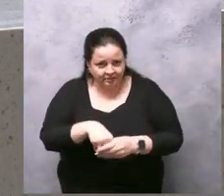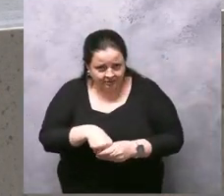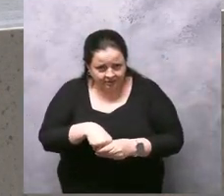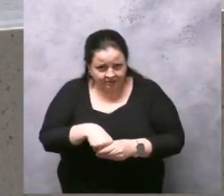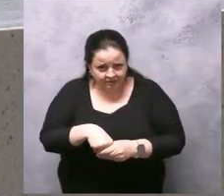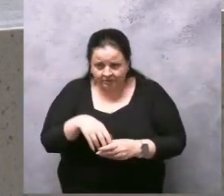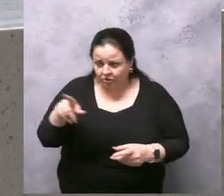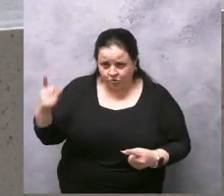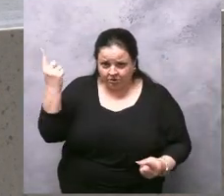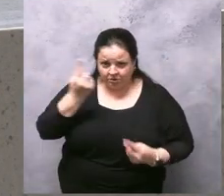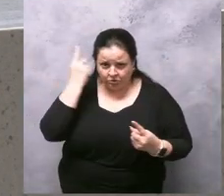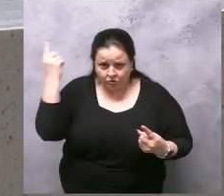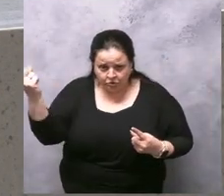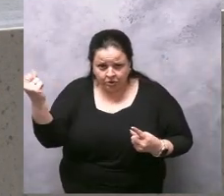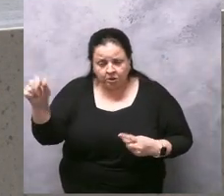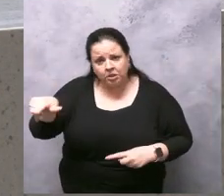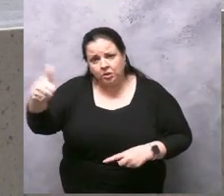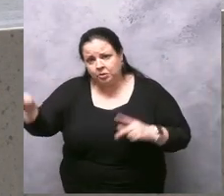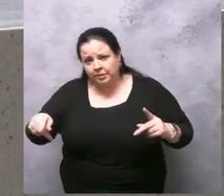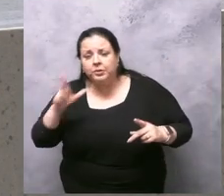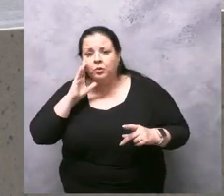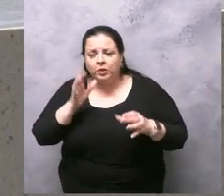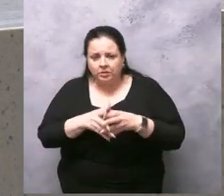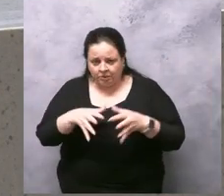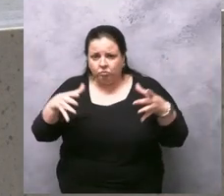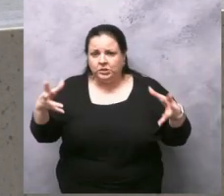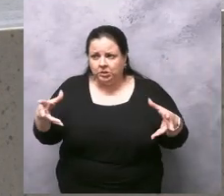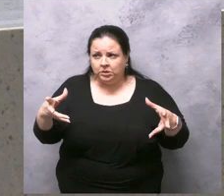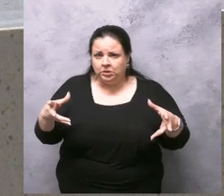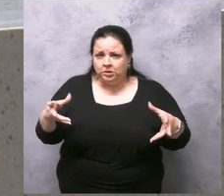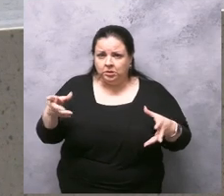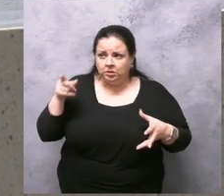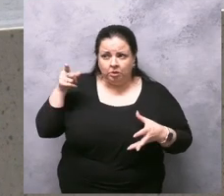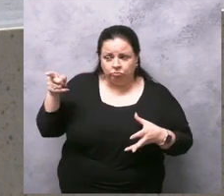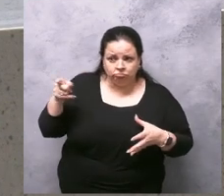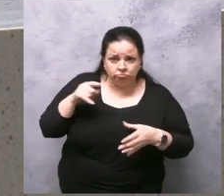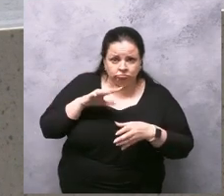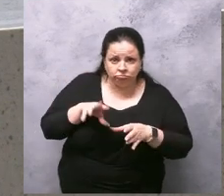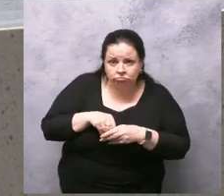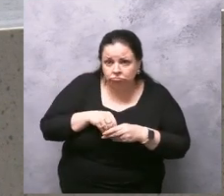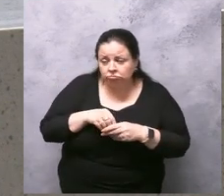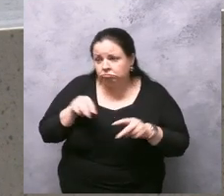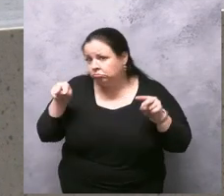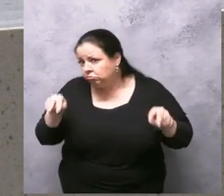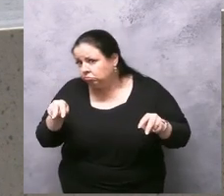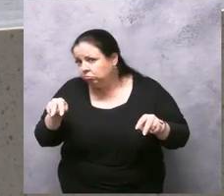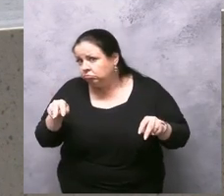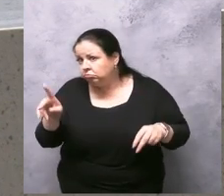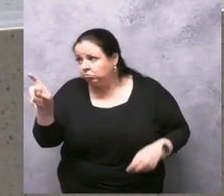know, is that going to, obviously we're going to increase numbers. Is that something that you guys have looked at?